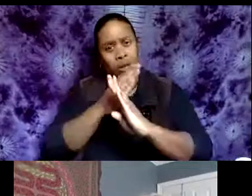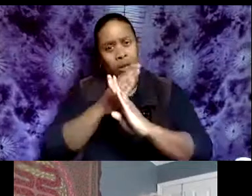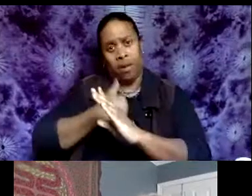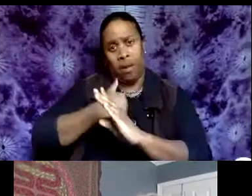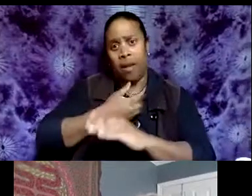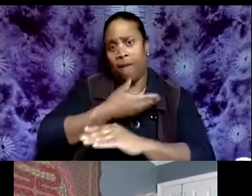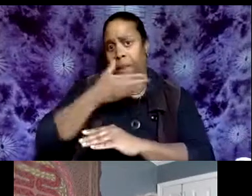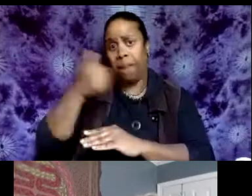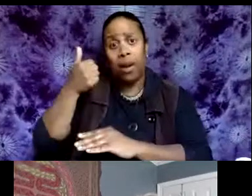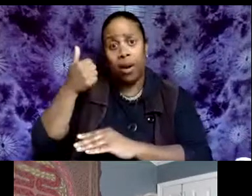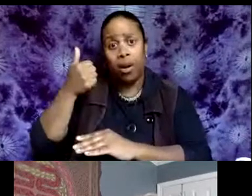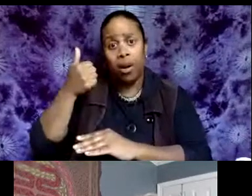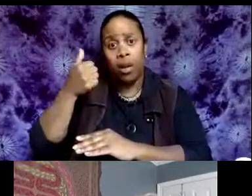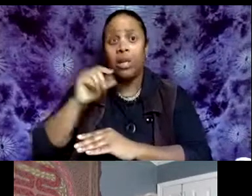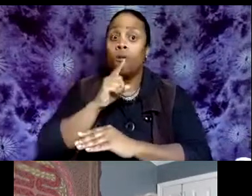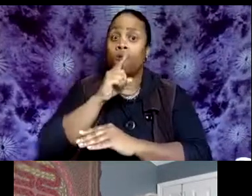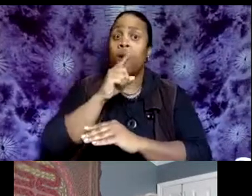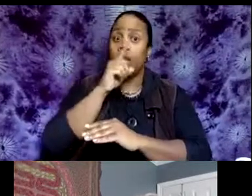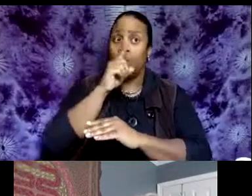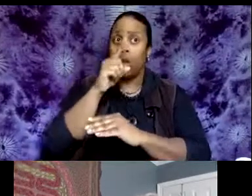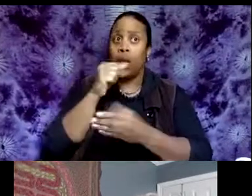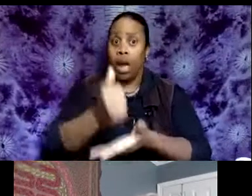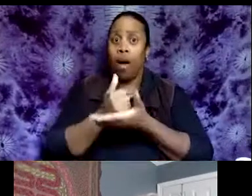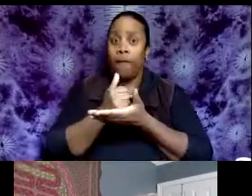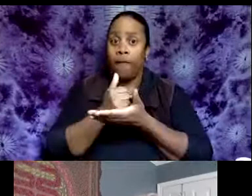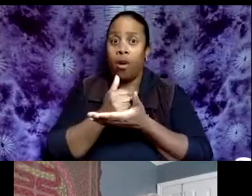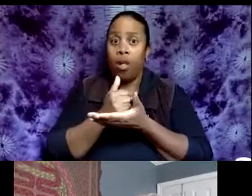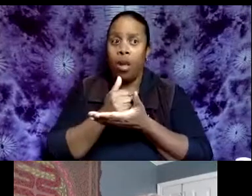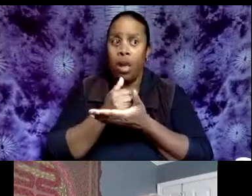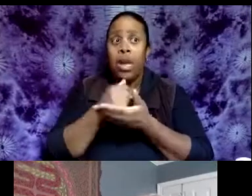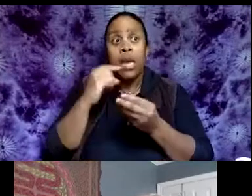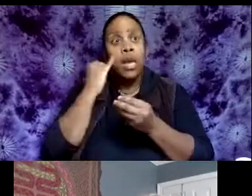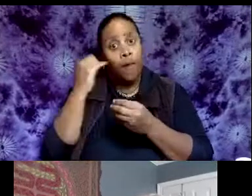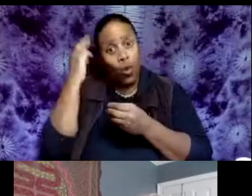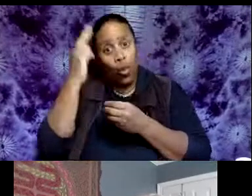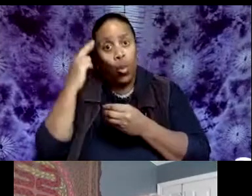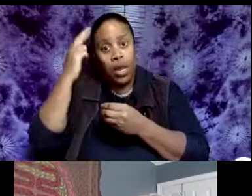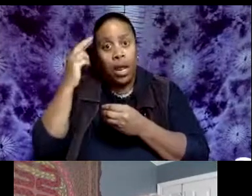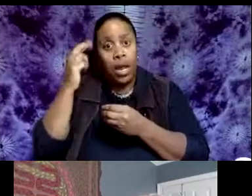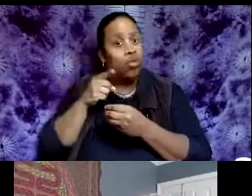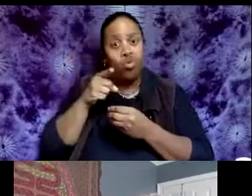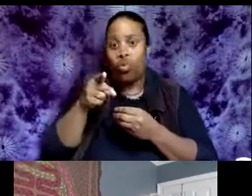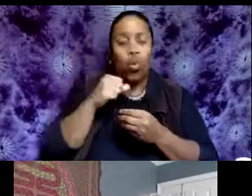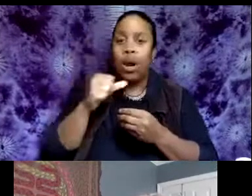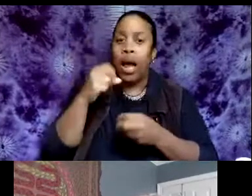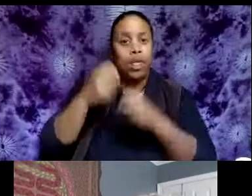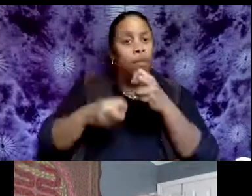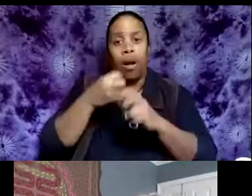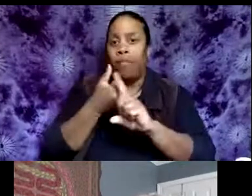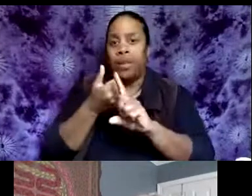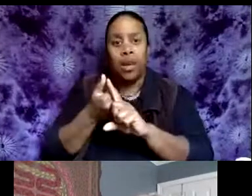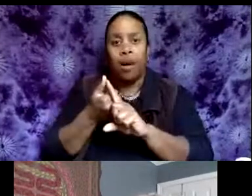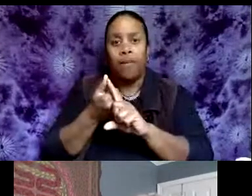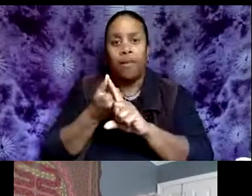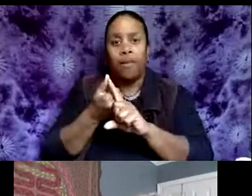with. And it's been super helpful, because once you realize that you are not the problem, that,